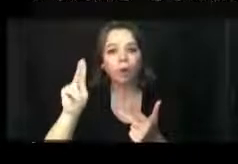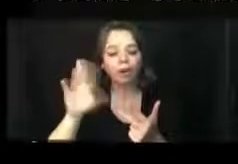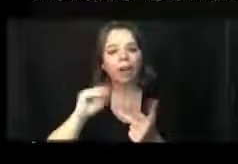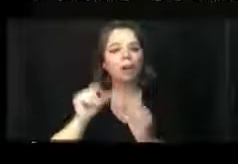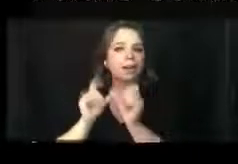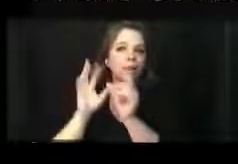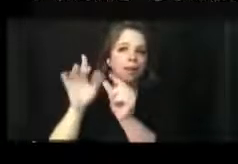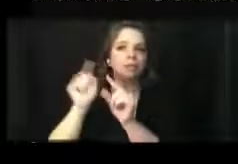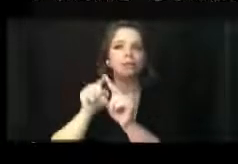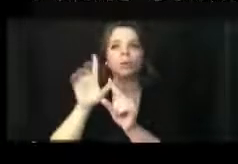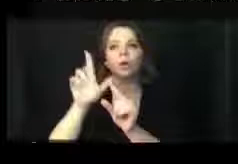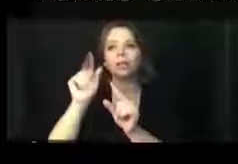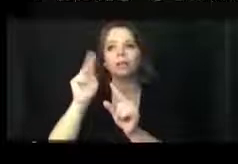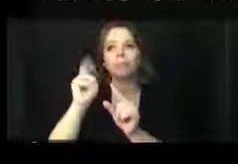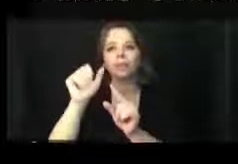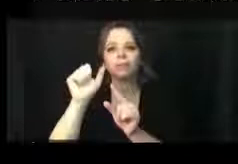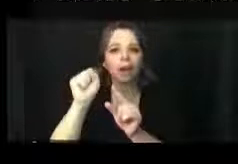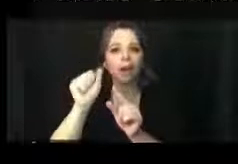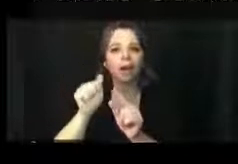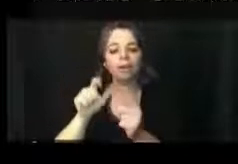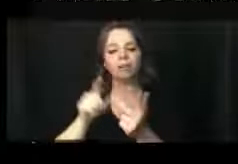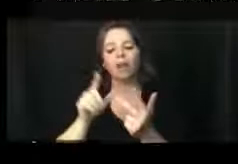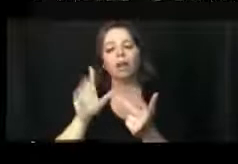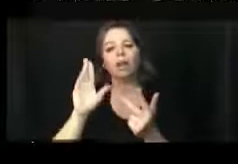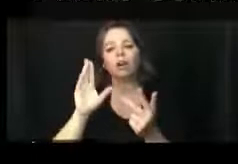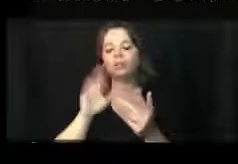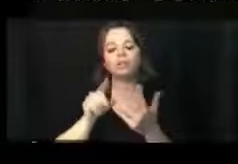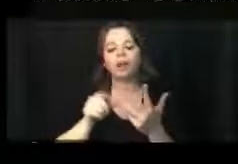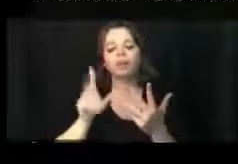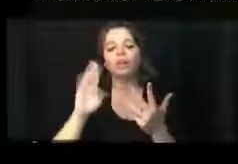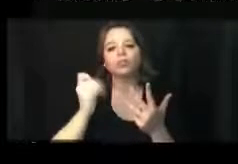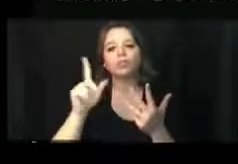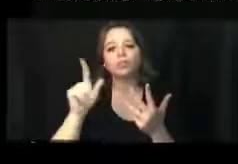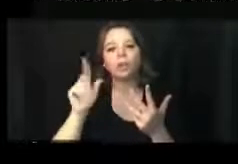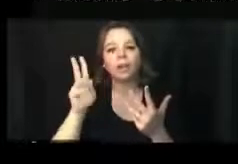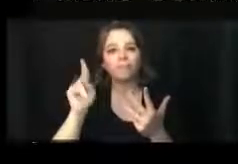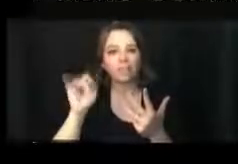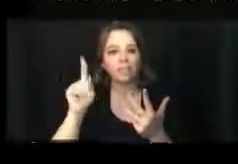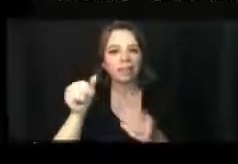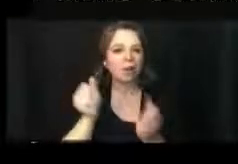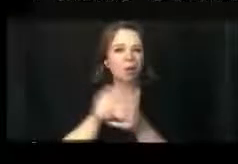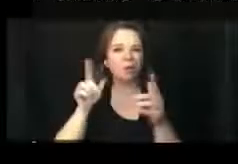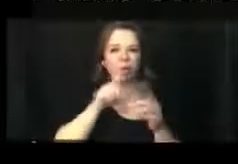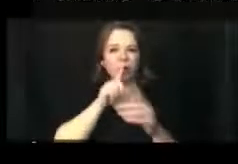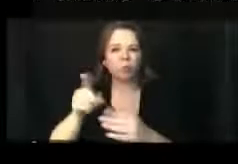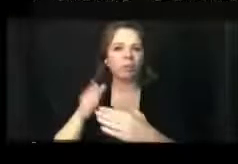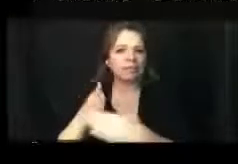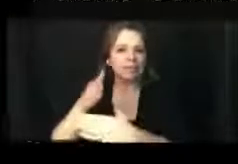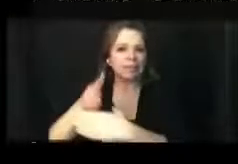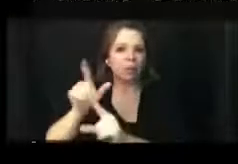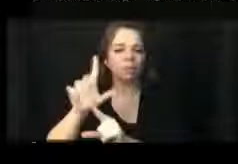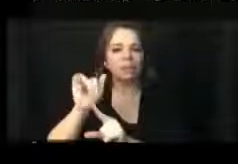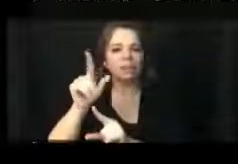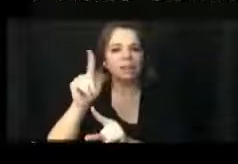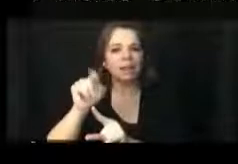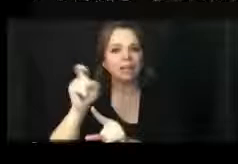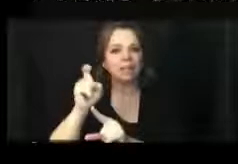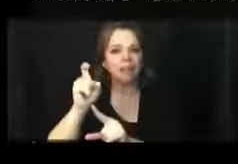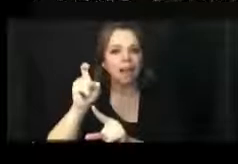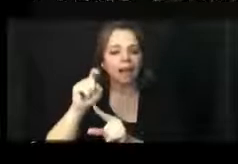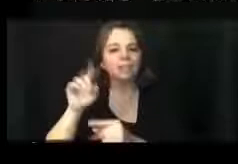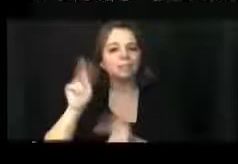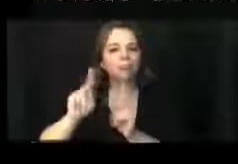Chula Vista without too much infringing on our Latinx population that is going to be kind of formed here in the VRA